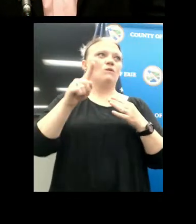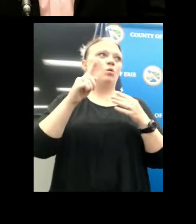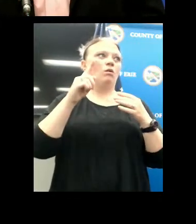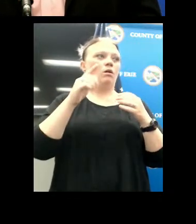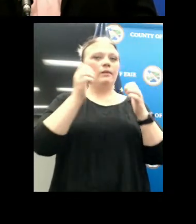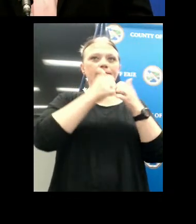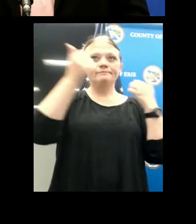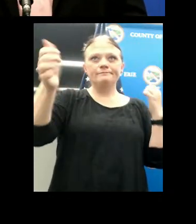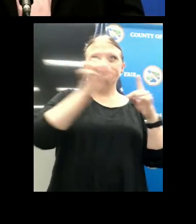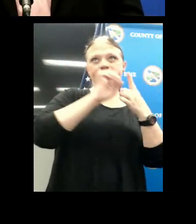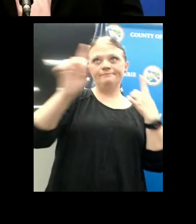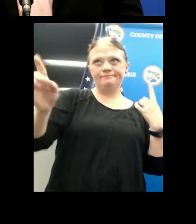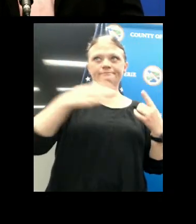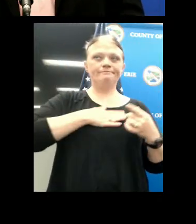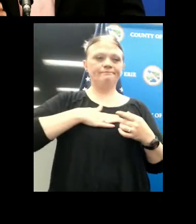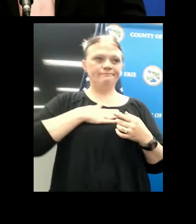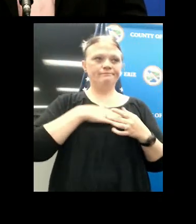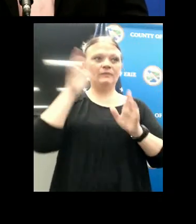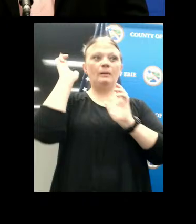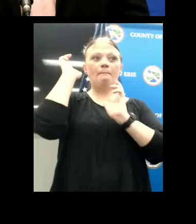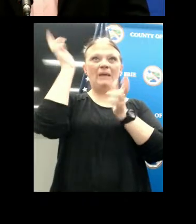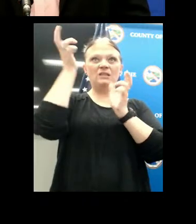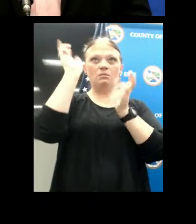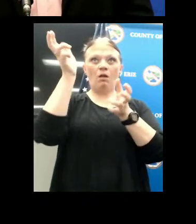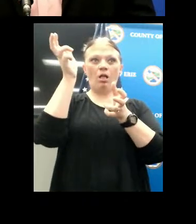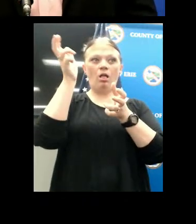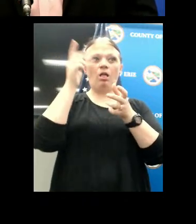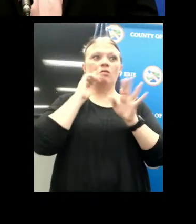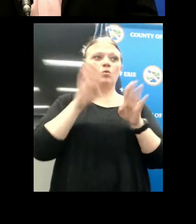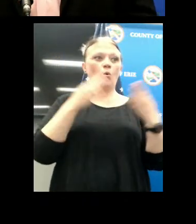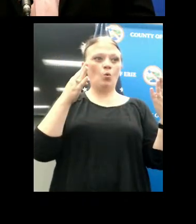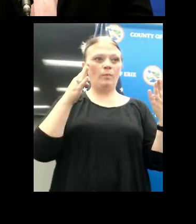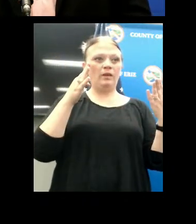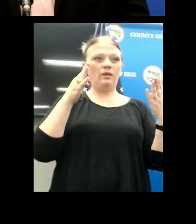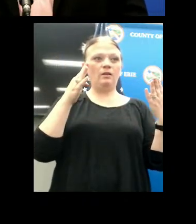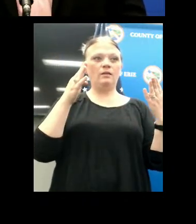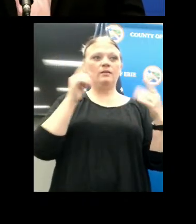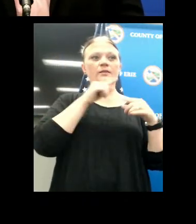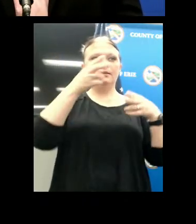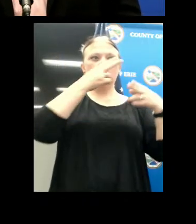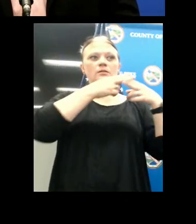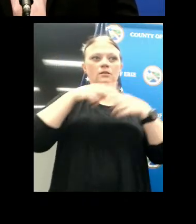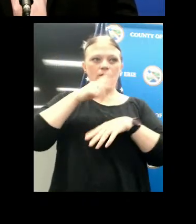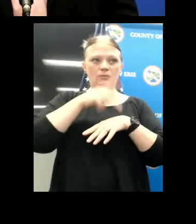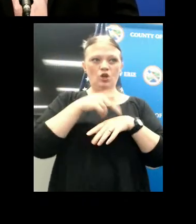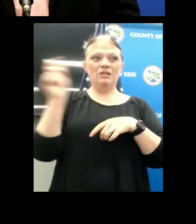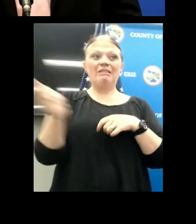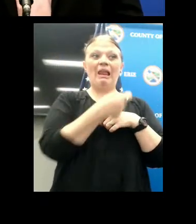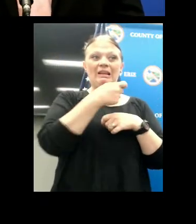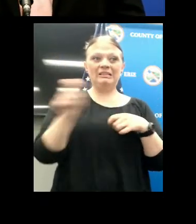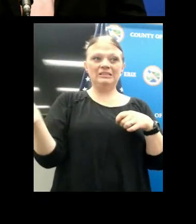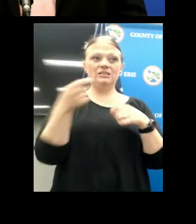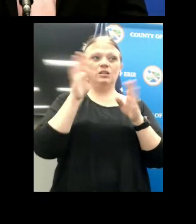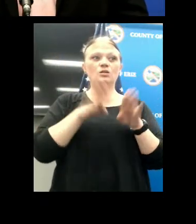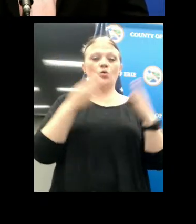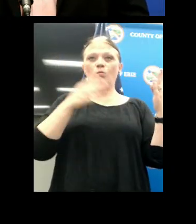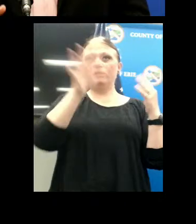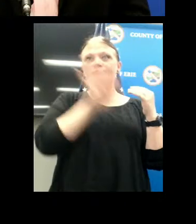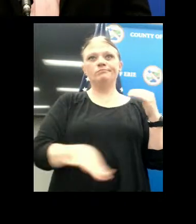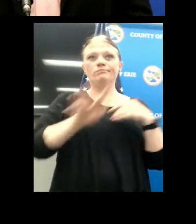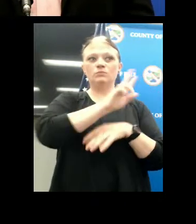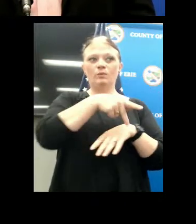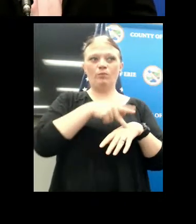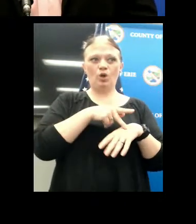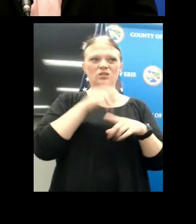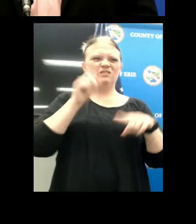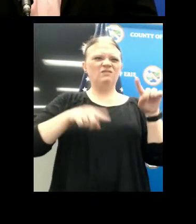and practicing those skills as well. Basketball is open at Akron Falls, Como Park, and Spraybrook Park. Tennis is open throughout our